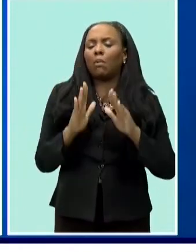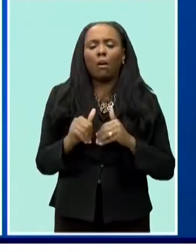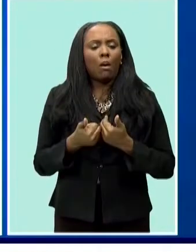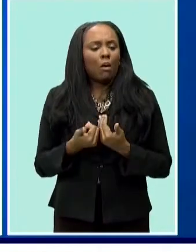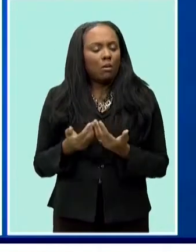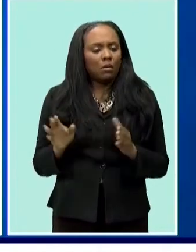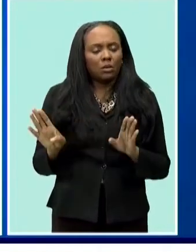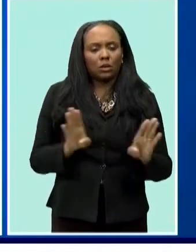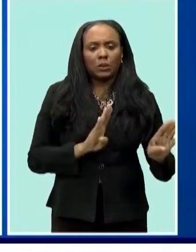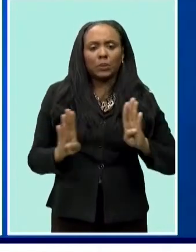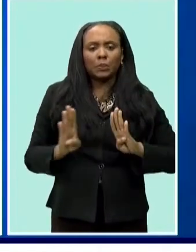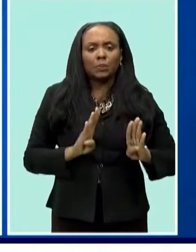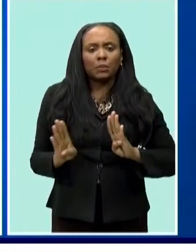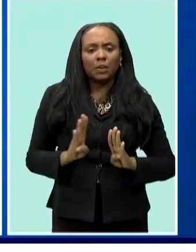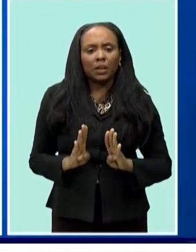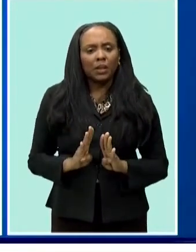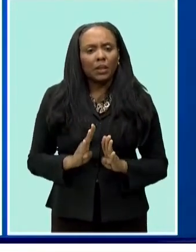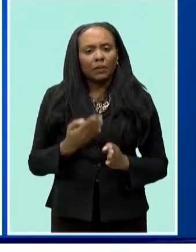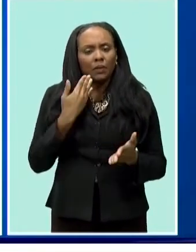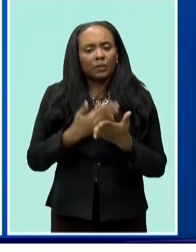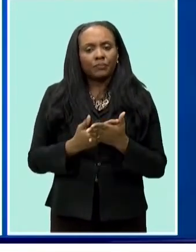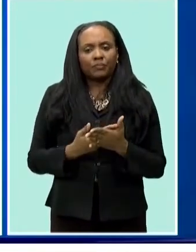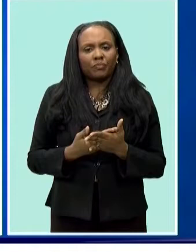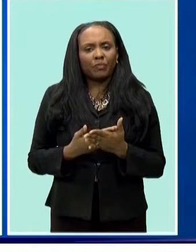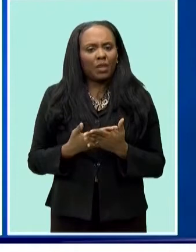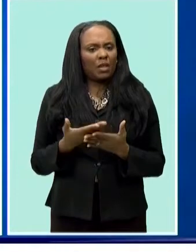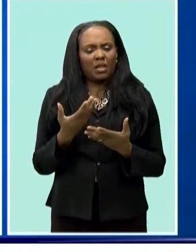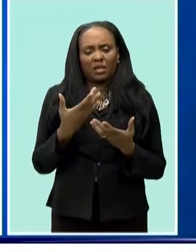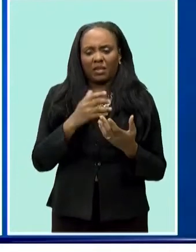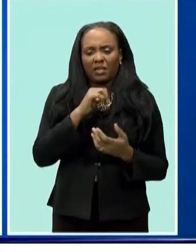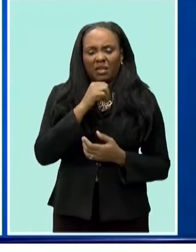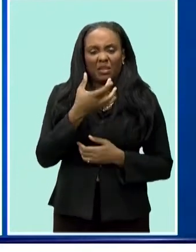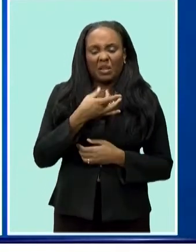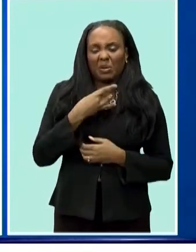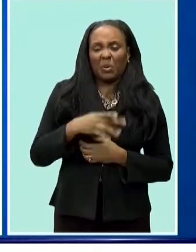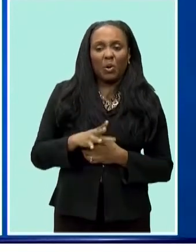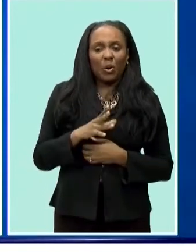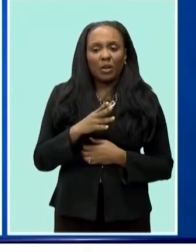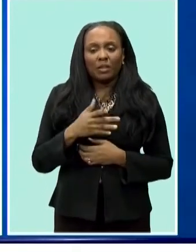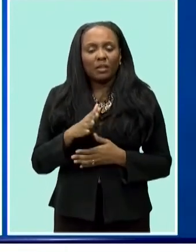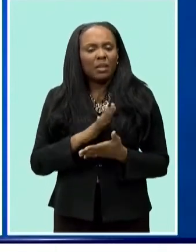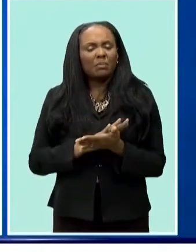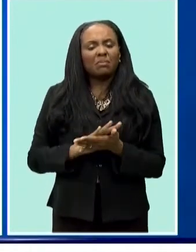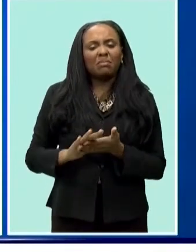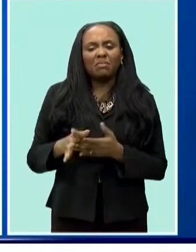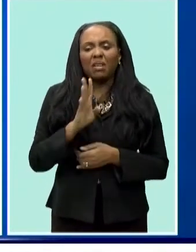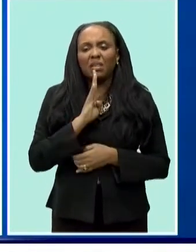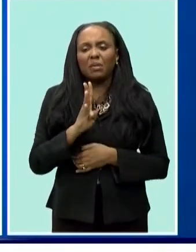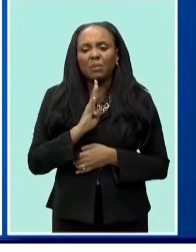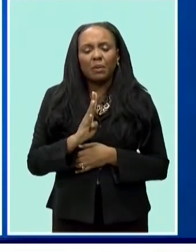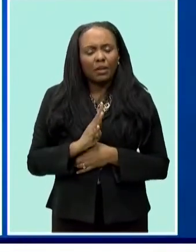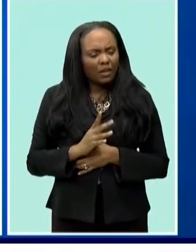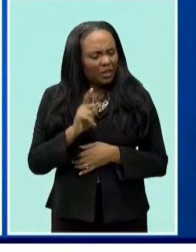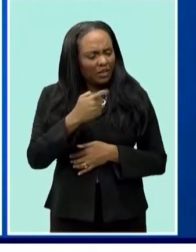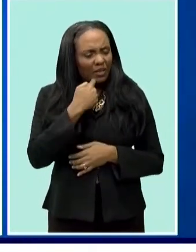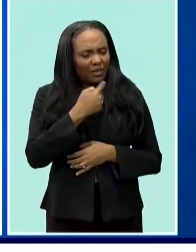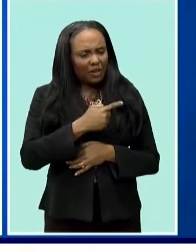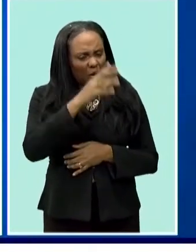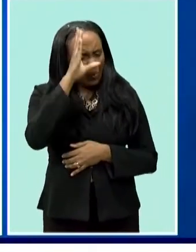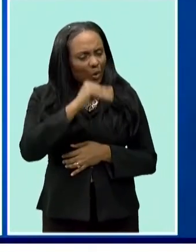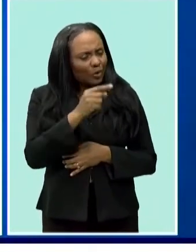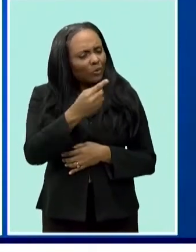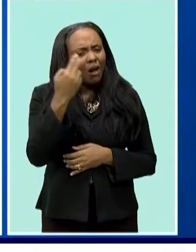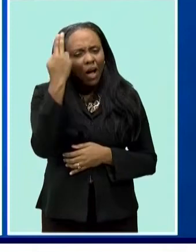hug, the kissing, the nice buzzwords, the whispering in the ear of wonderful things, and how handsome they are, and